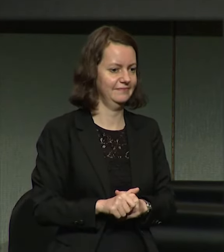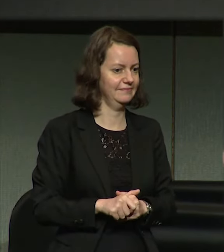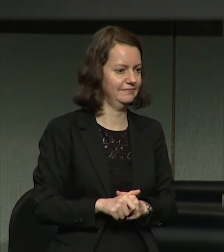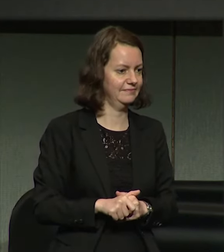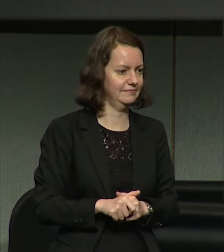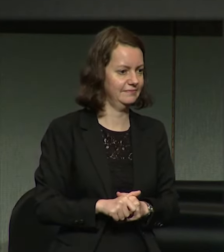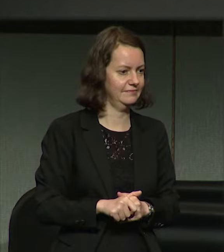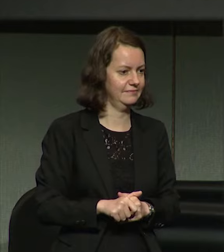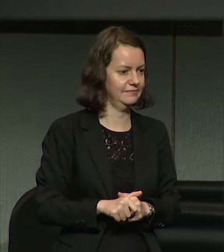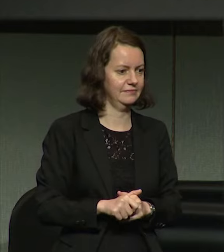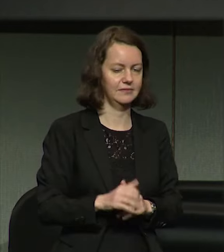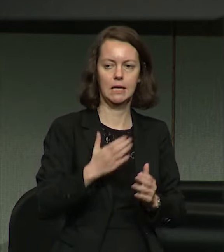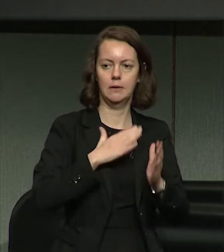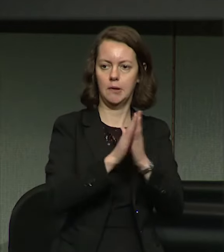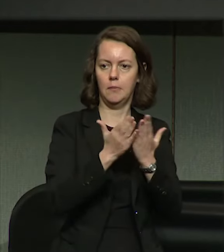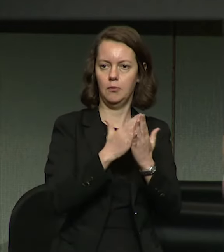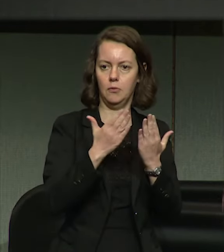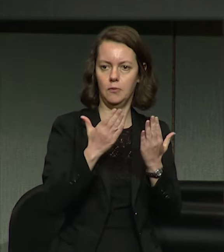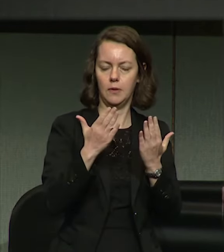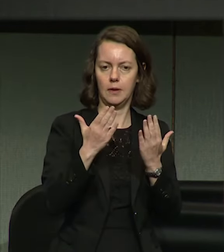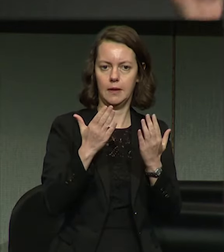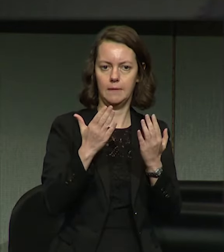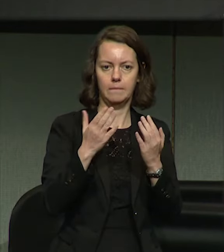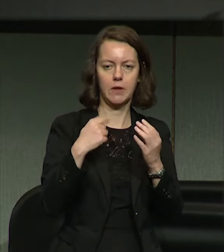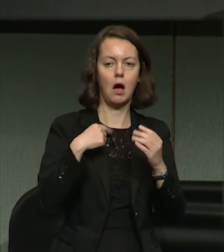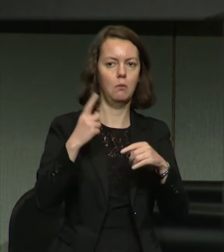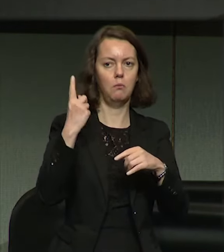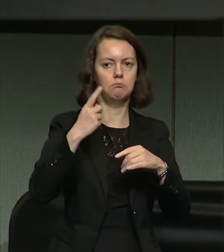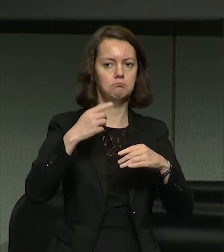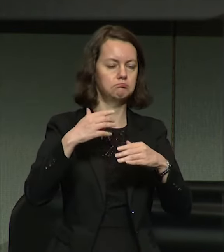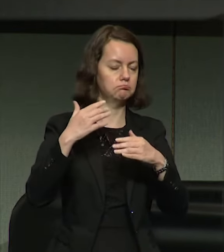In the book, I was talking about working back late at the school